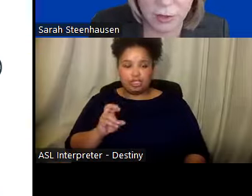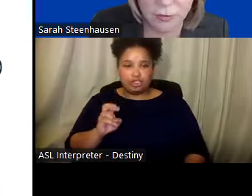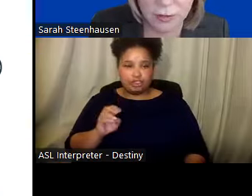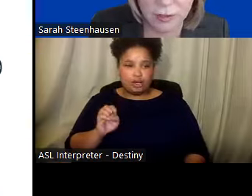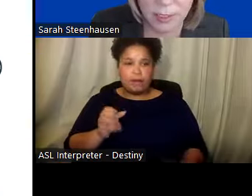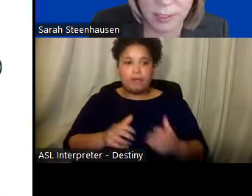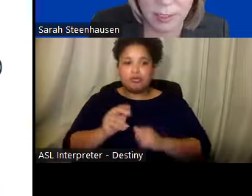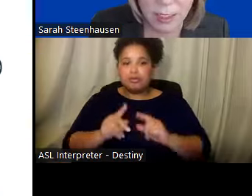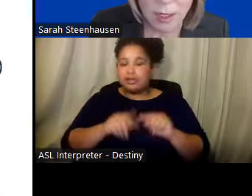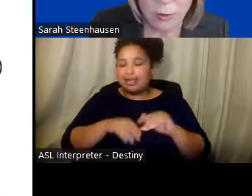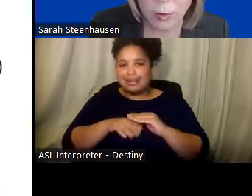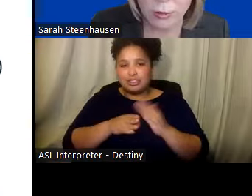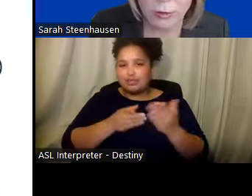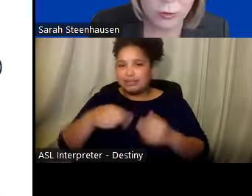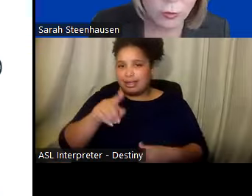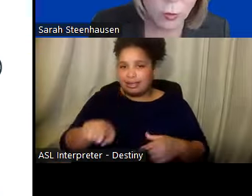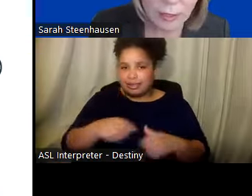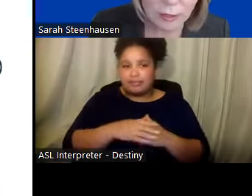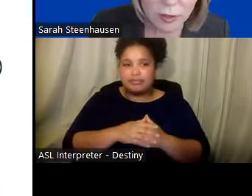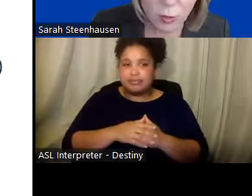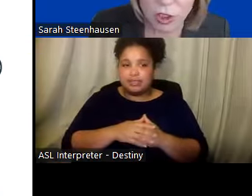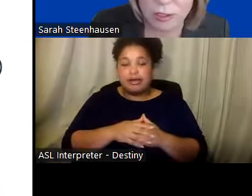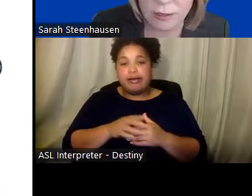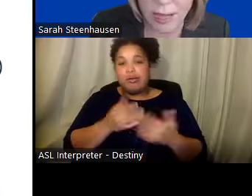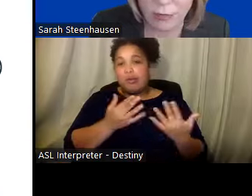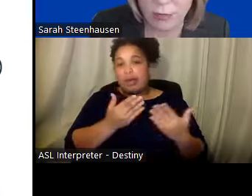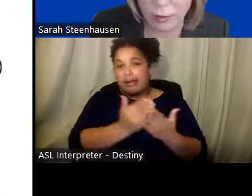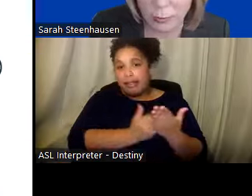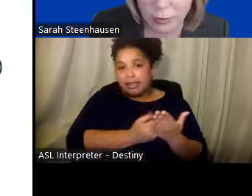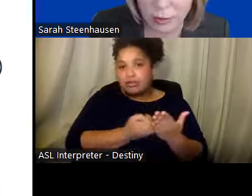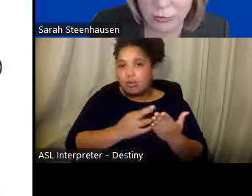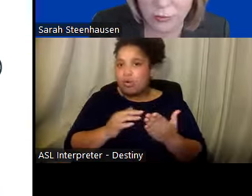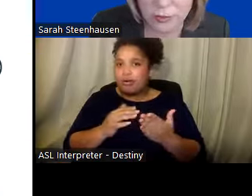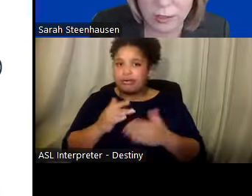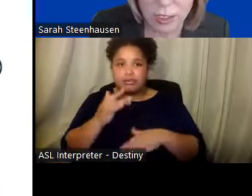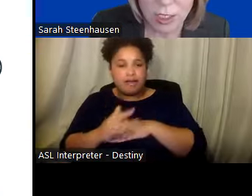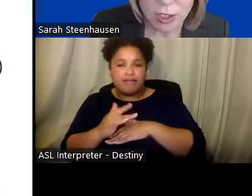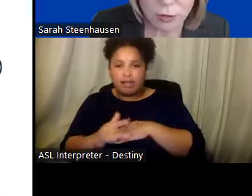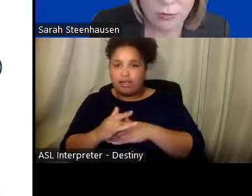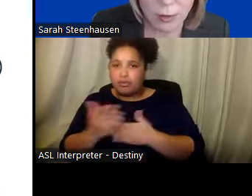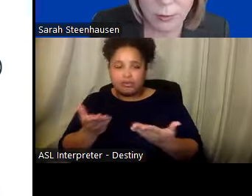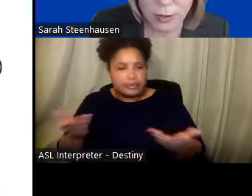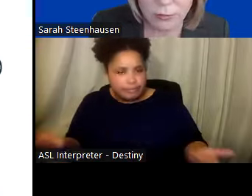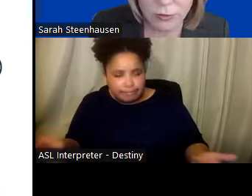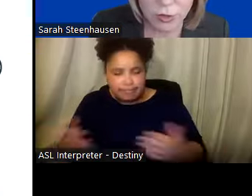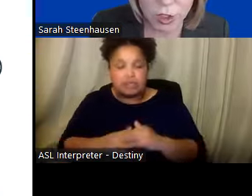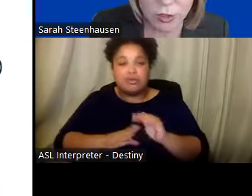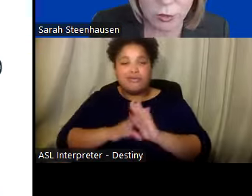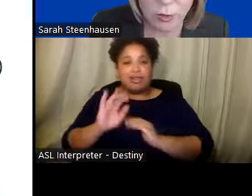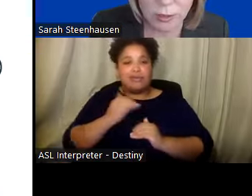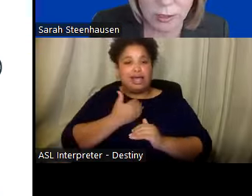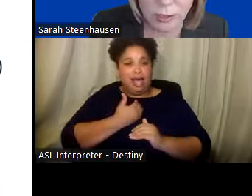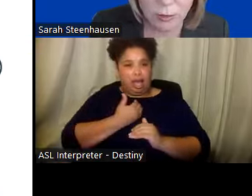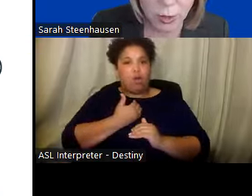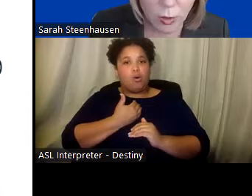access the services they need, whether due to wait lists or just lack of availability of services. So developing our infrastructure